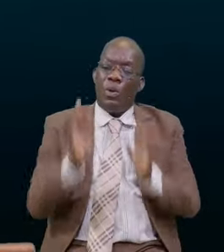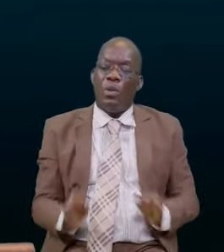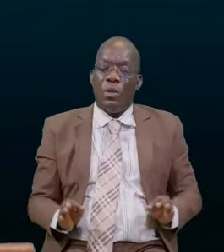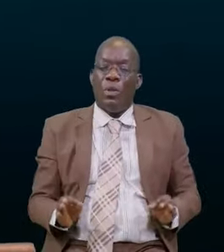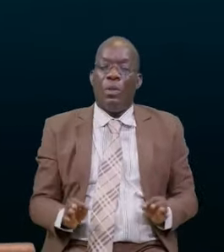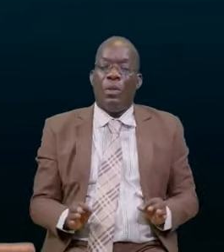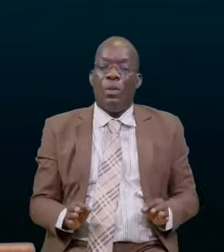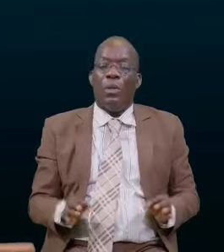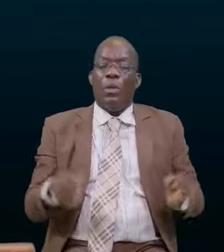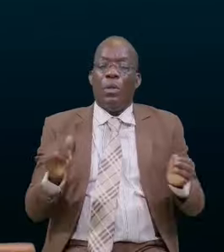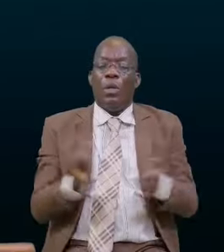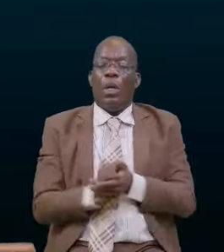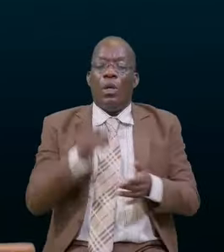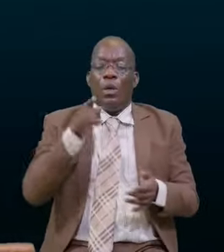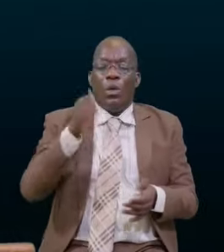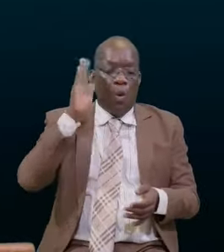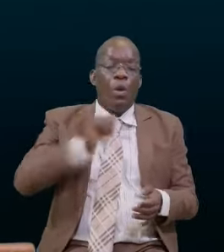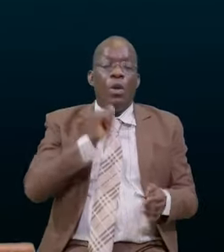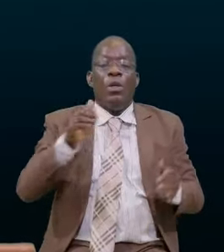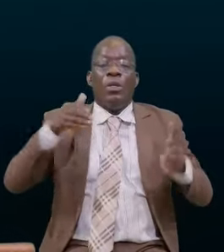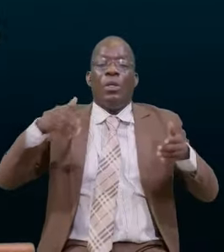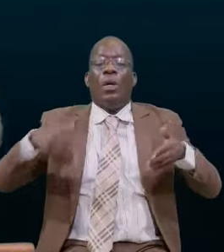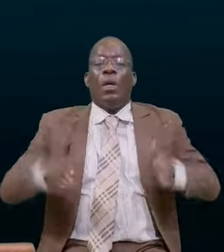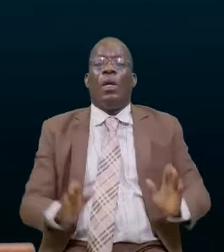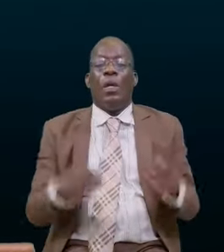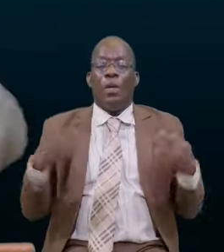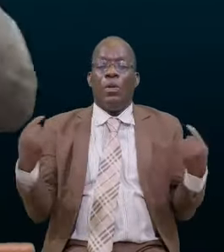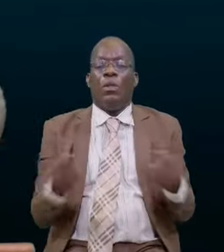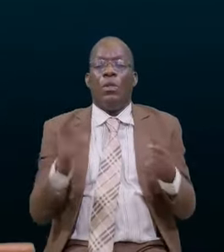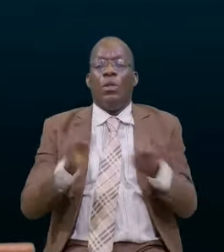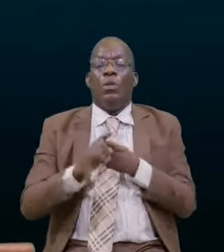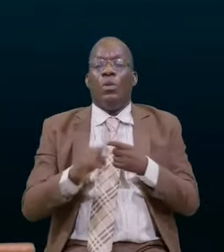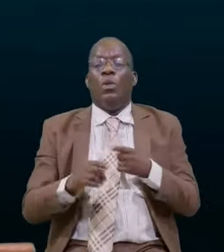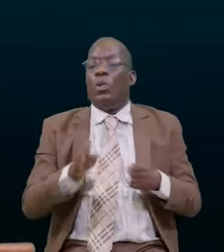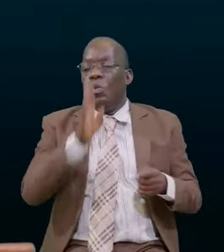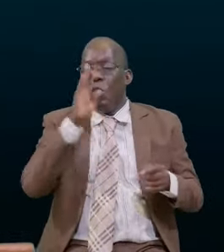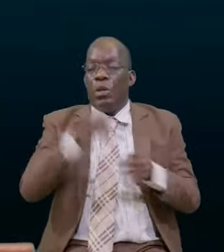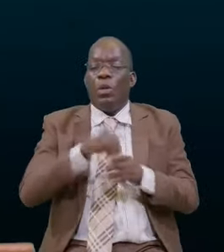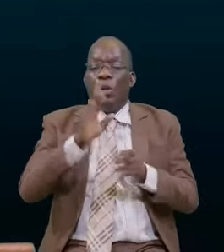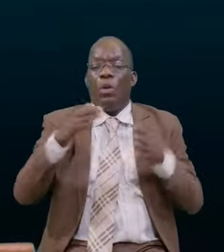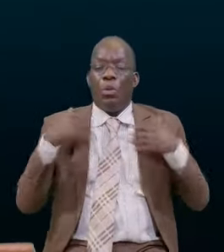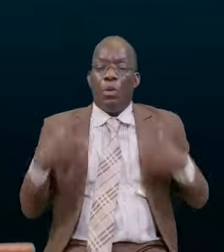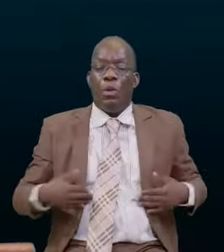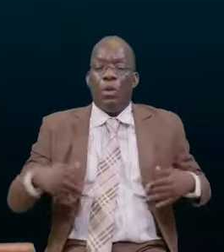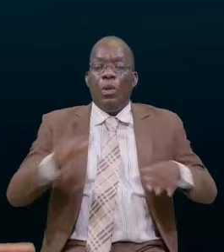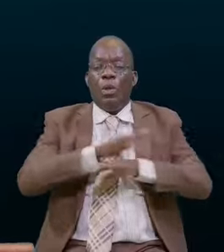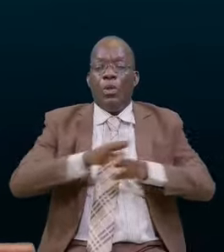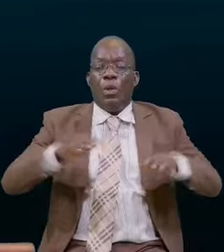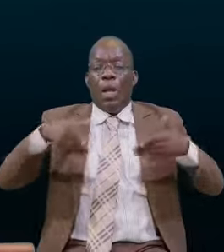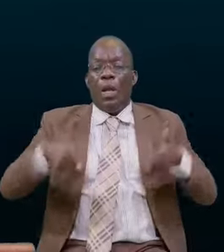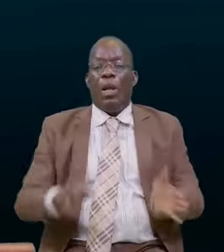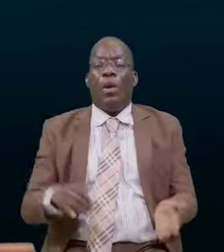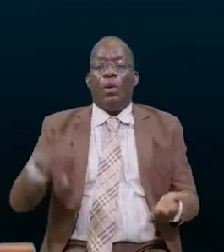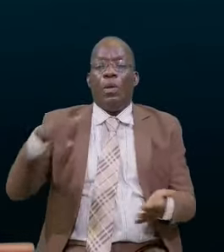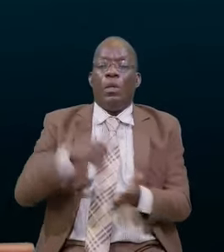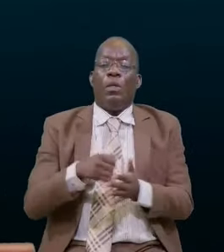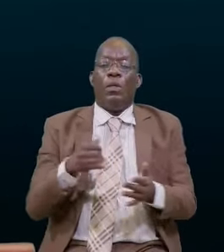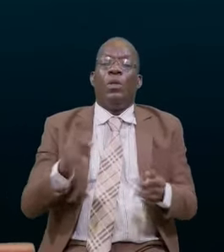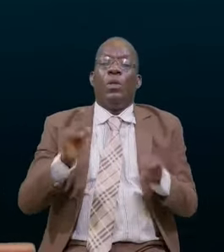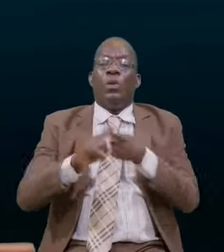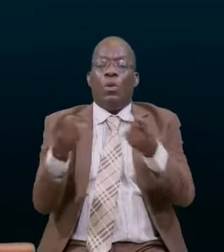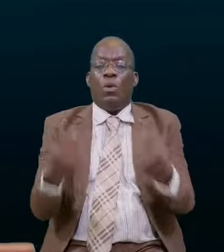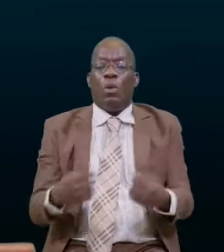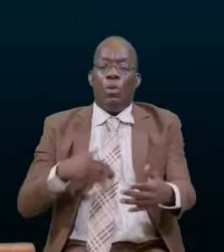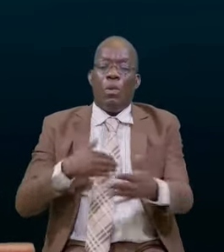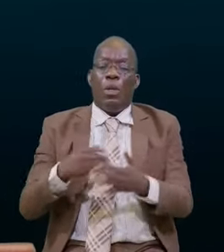motal body don't allow any any any Little Folks to come near your to come near to your mind to come near to